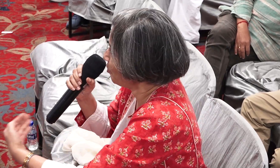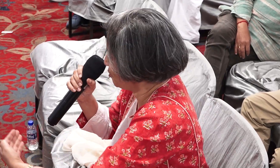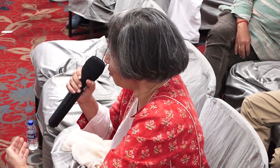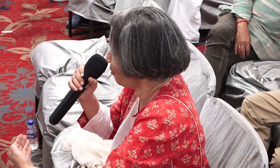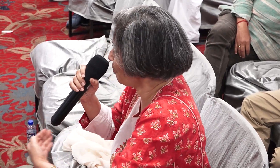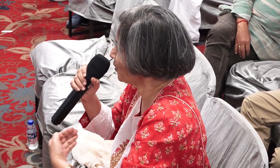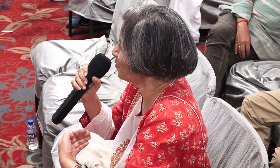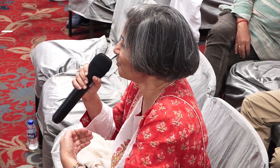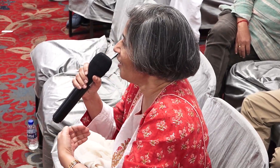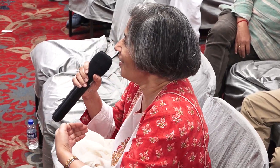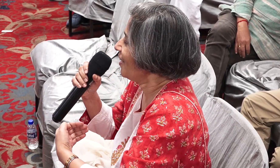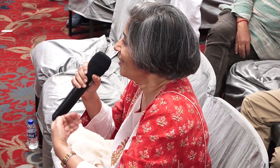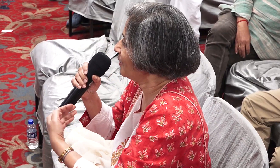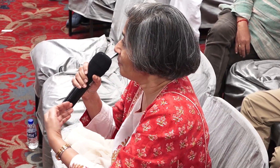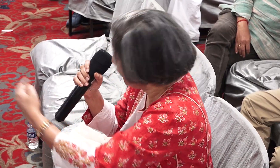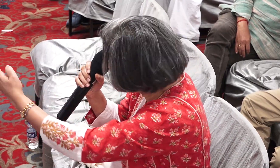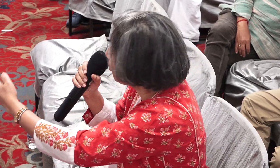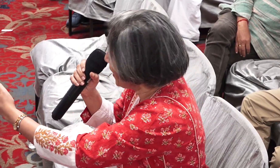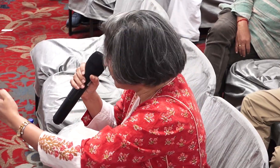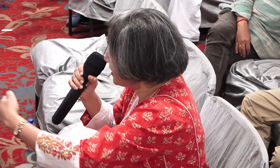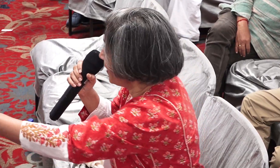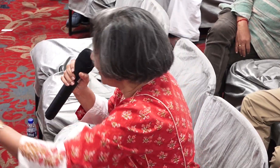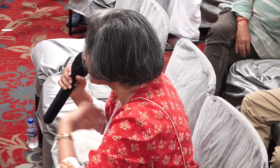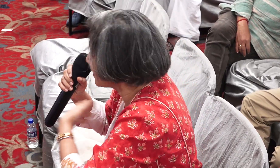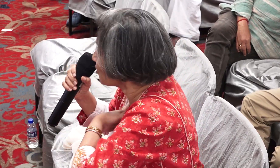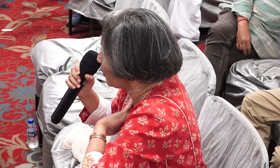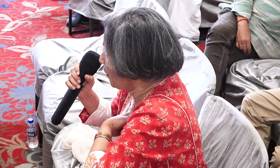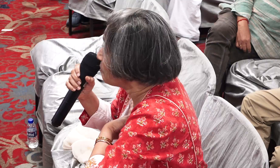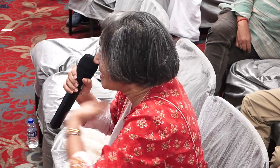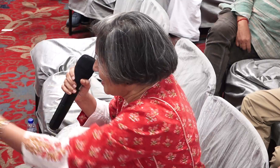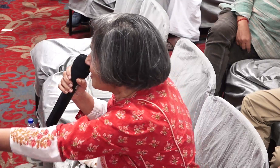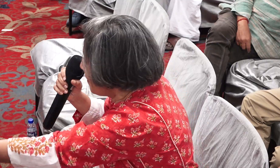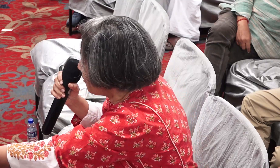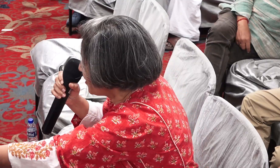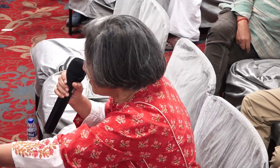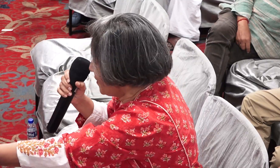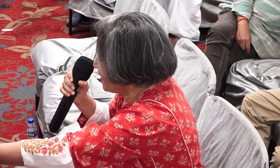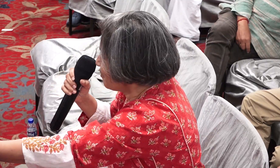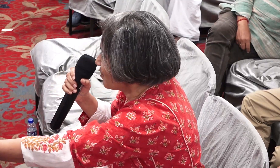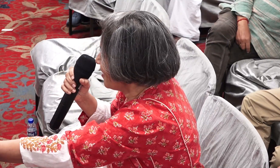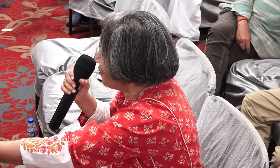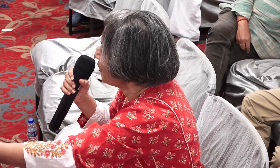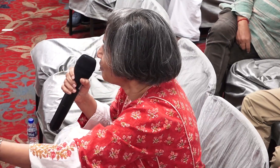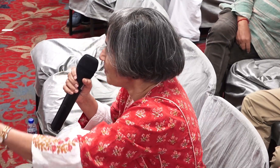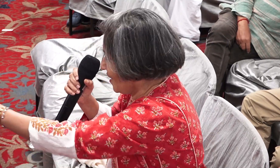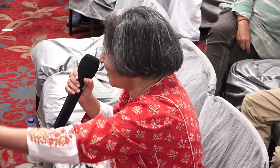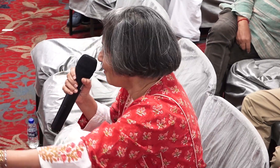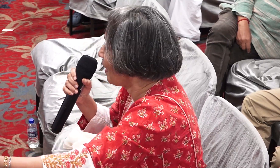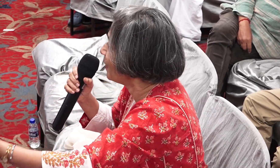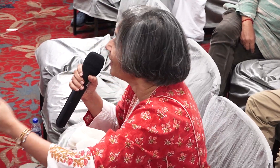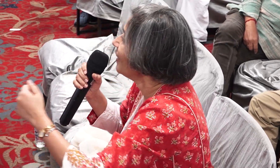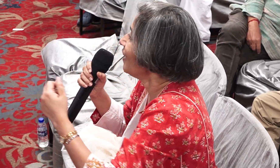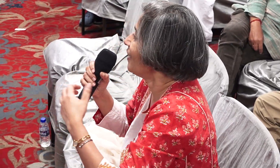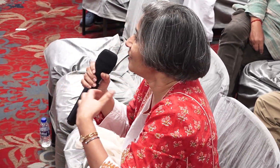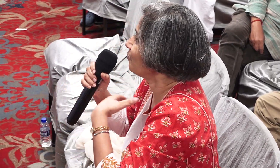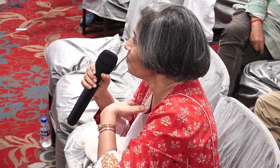yourself and what you're going through, though necessarily it's not about me, it's about the person who's in front of me and the